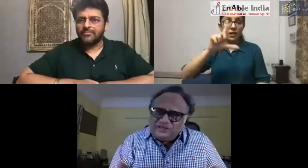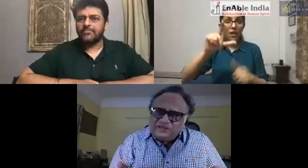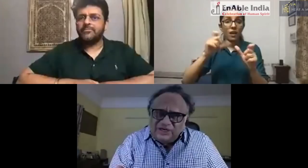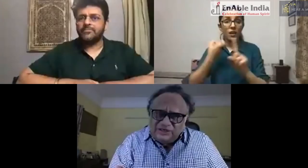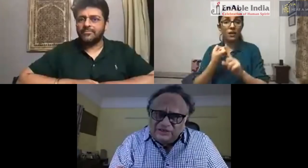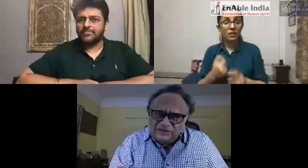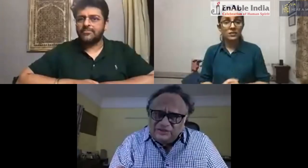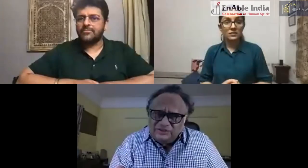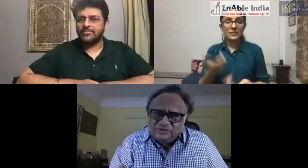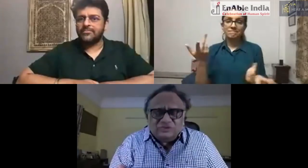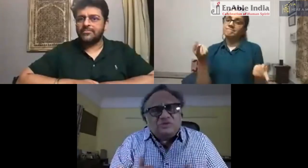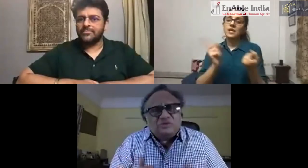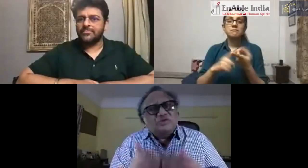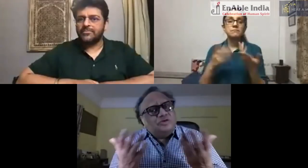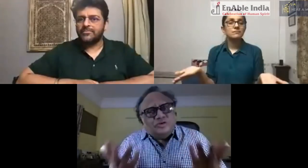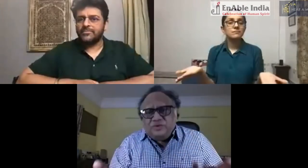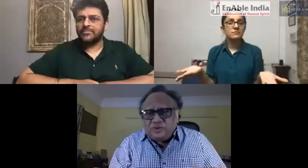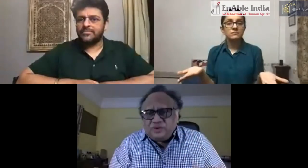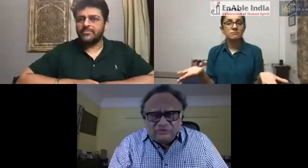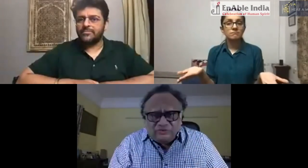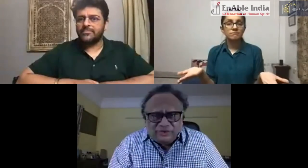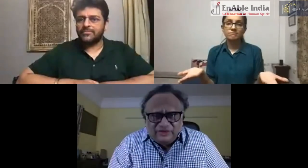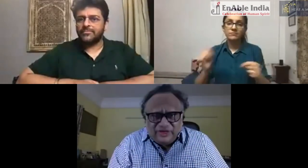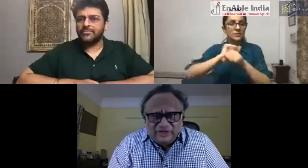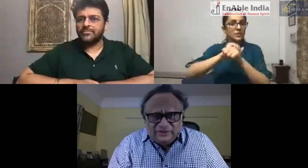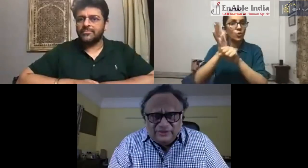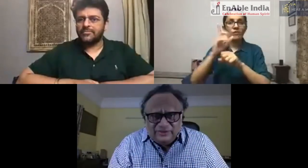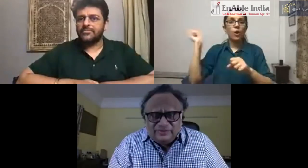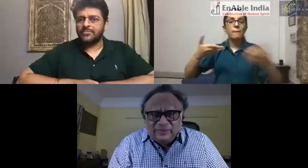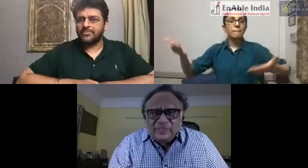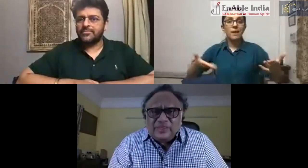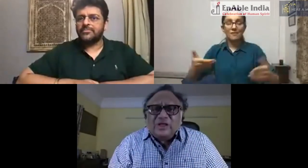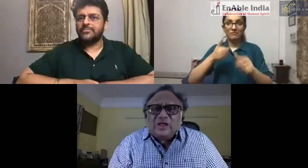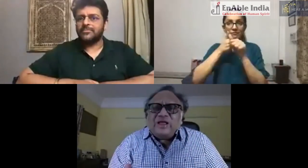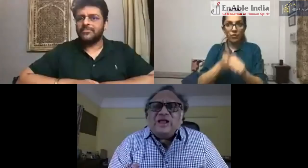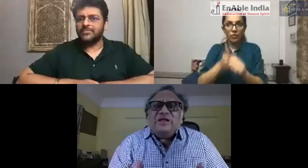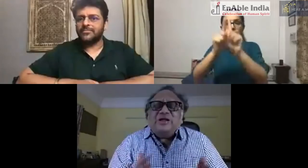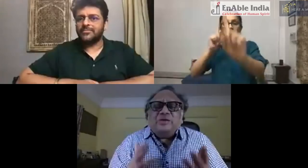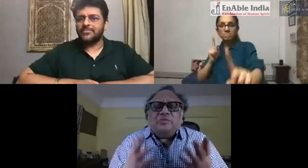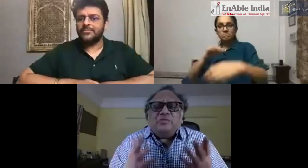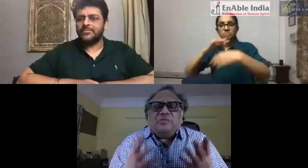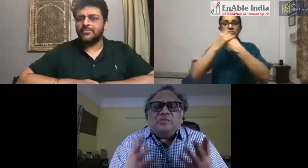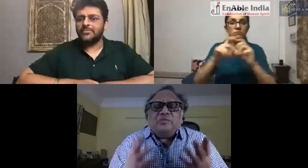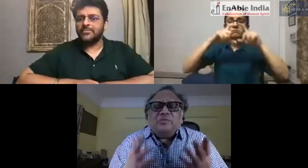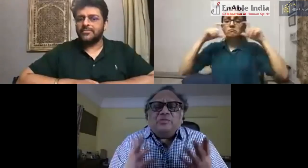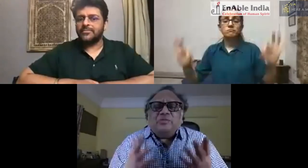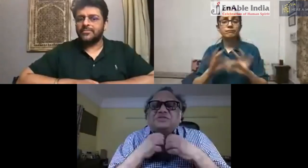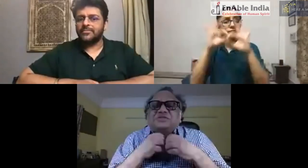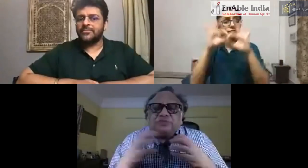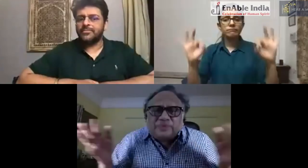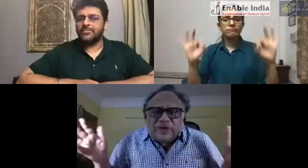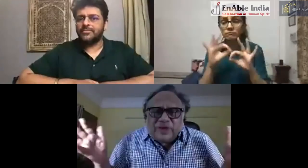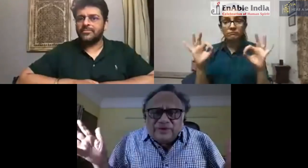As a result, no COVID behavior, and